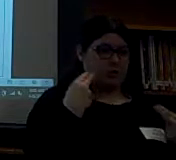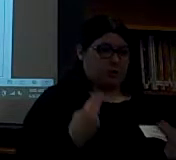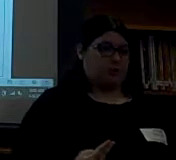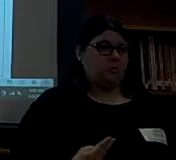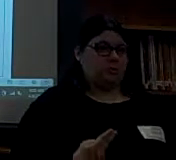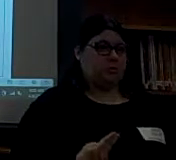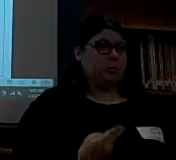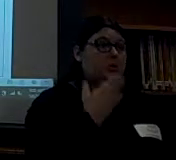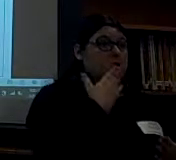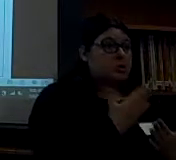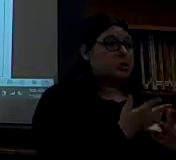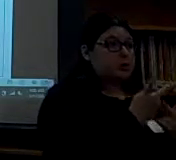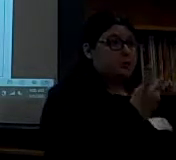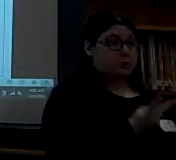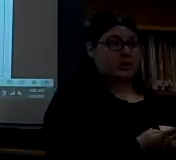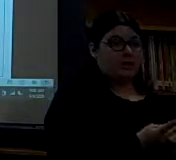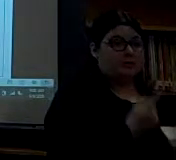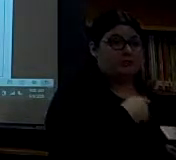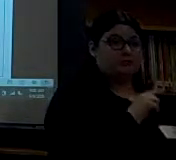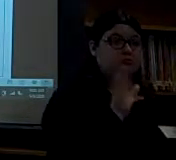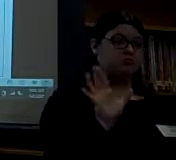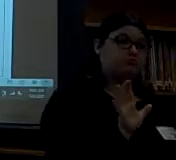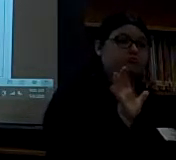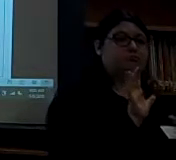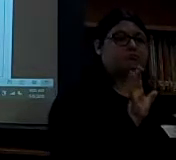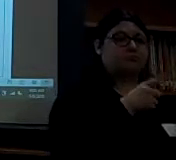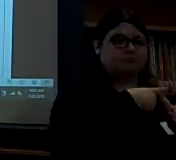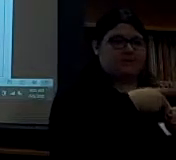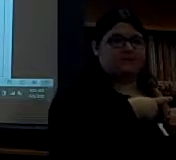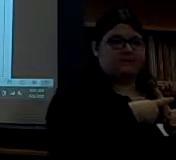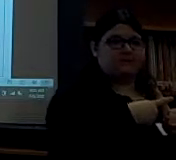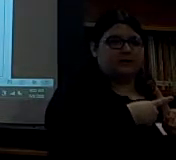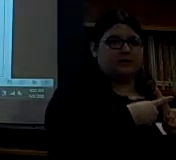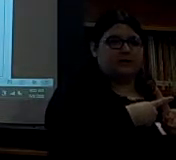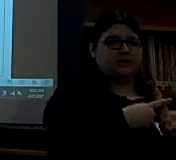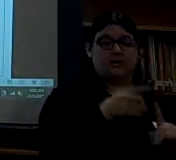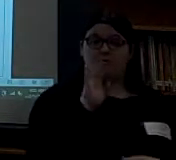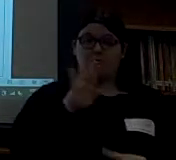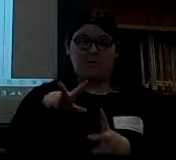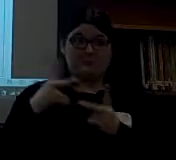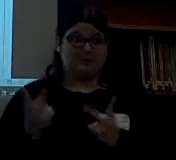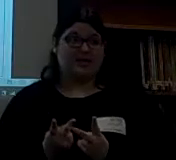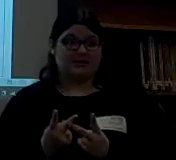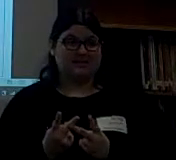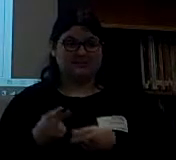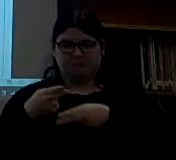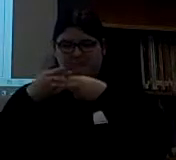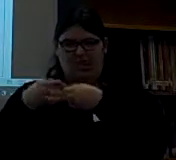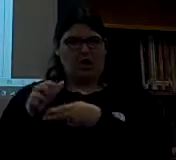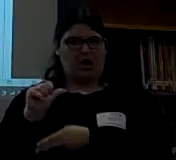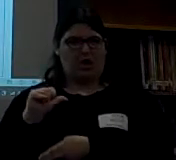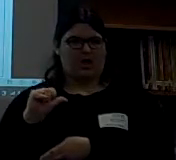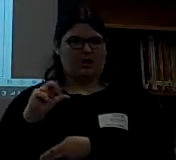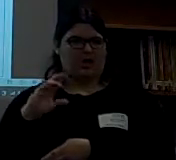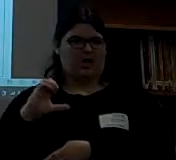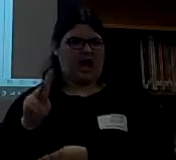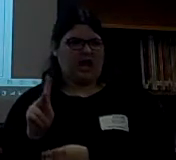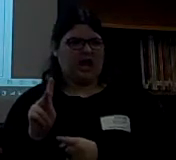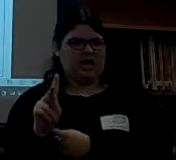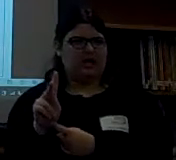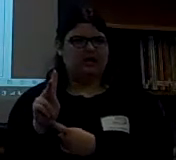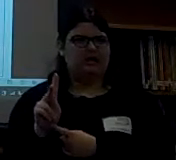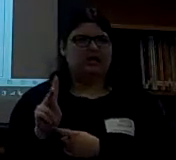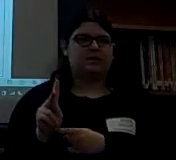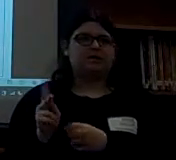beings are in a good place, we act positively. When we are in a bad place, a place that I call yuck. And yuck is just a